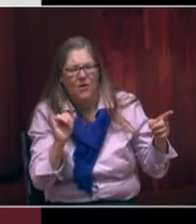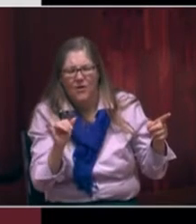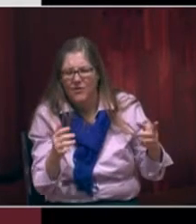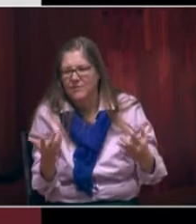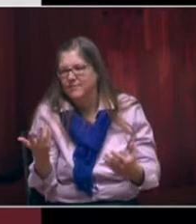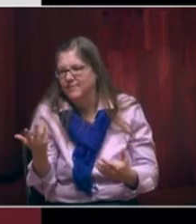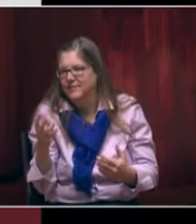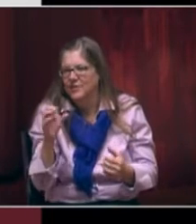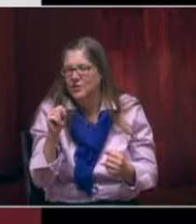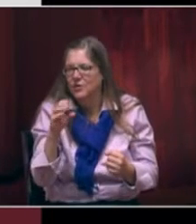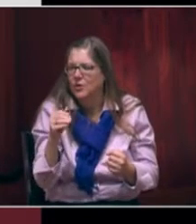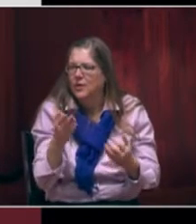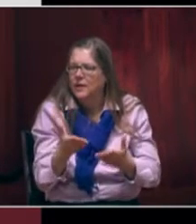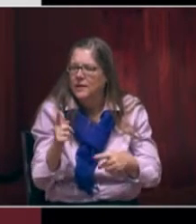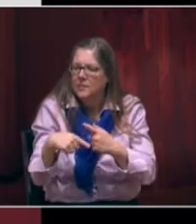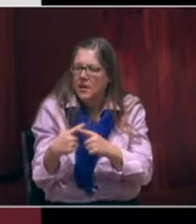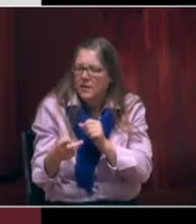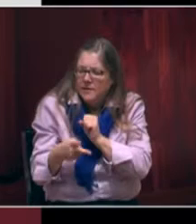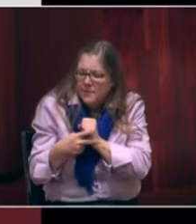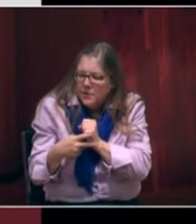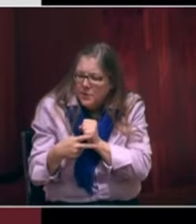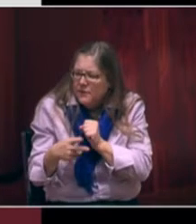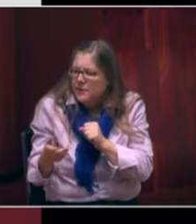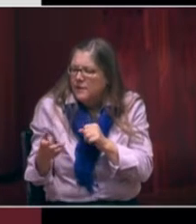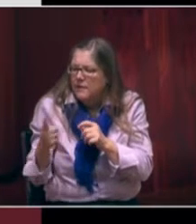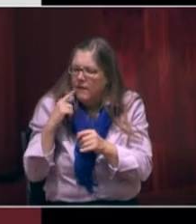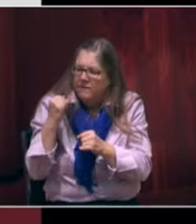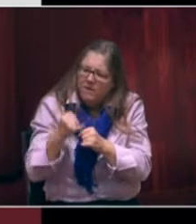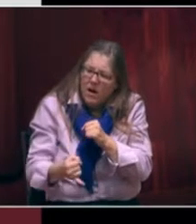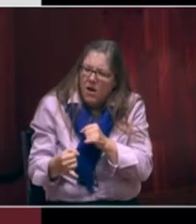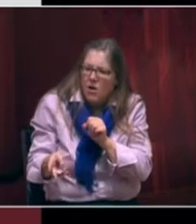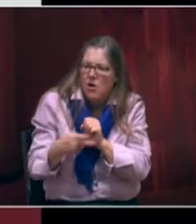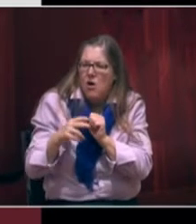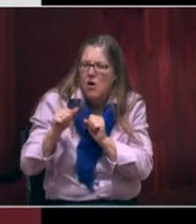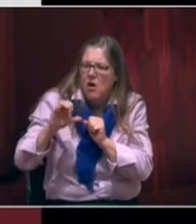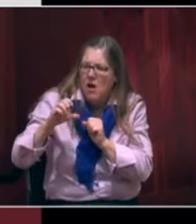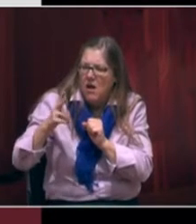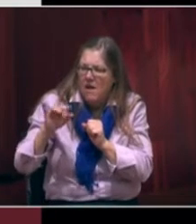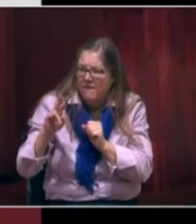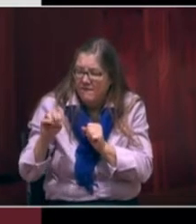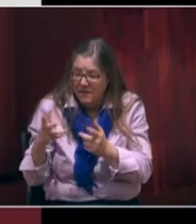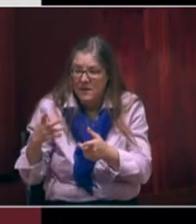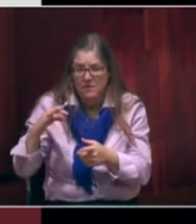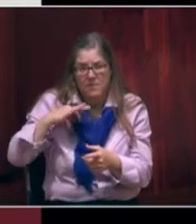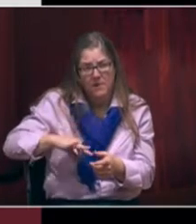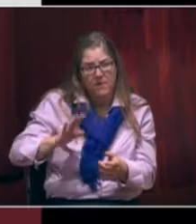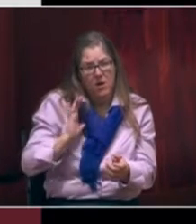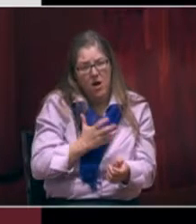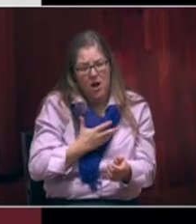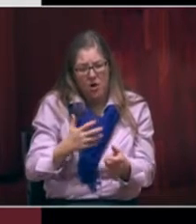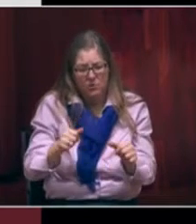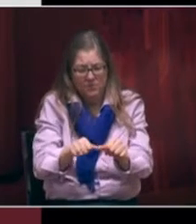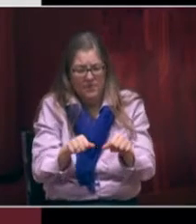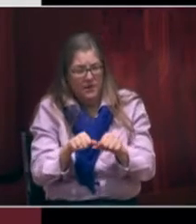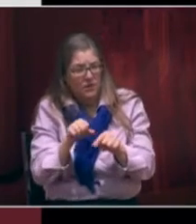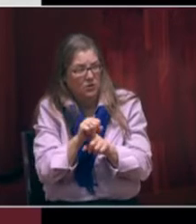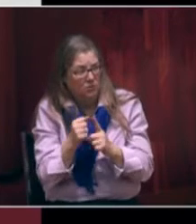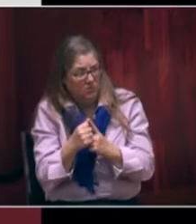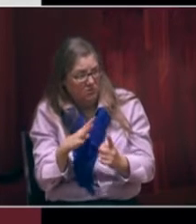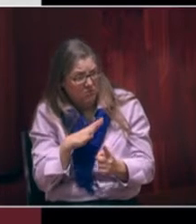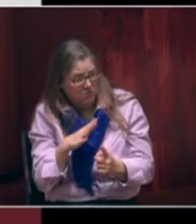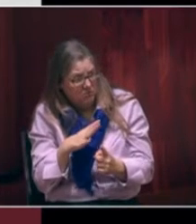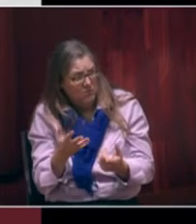us related to preservation or final archival accessioning, as long as it can benefit our space situation in